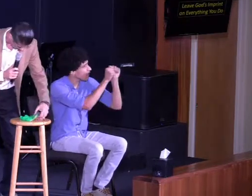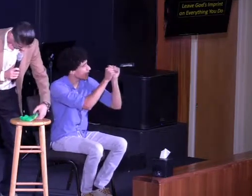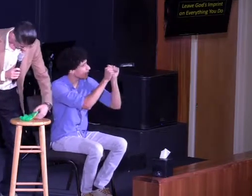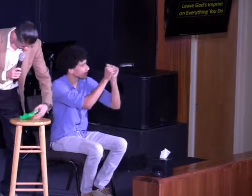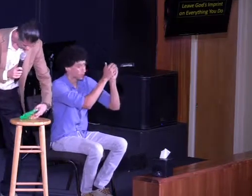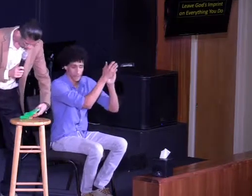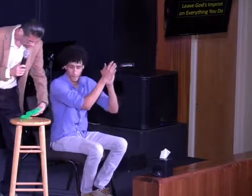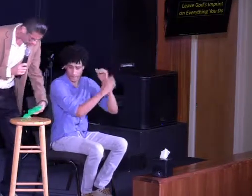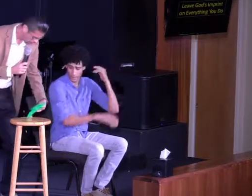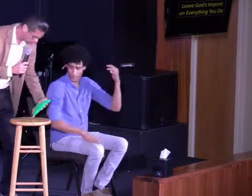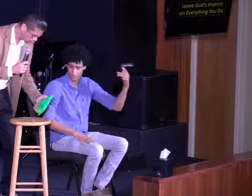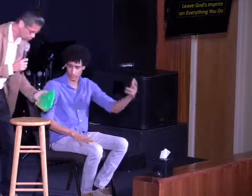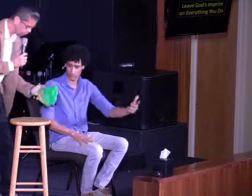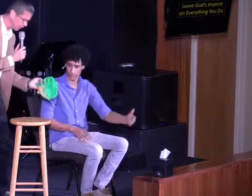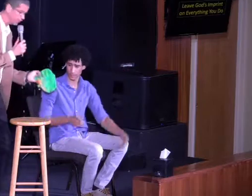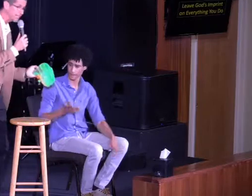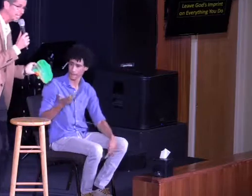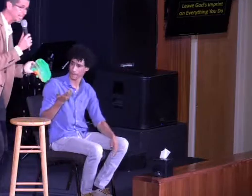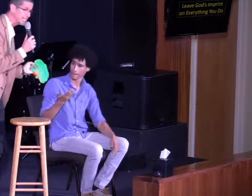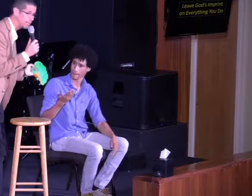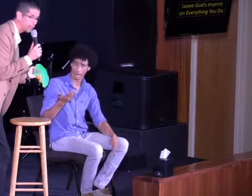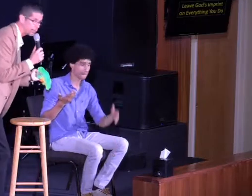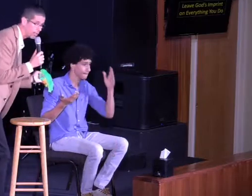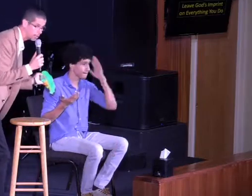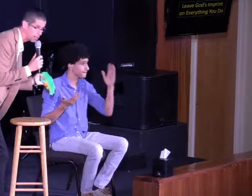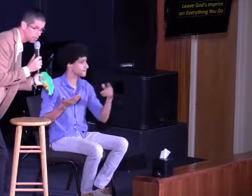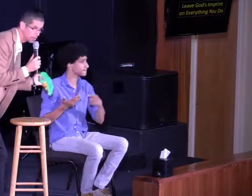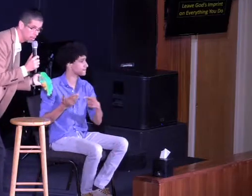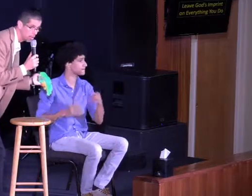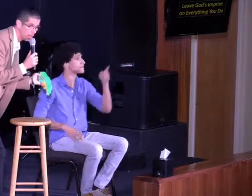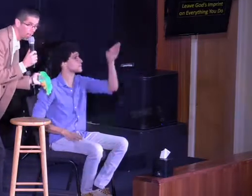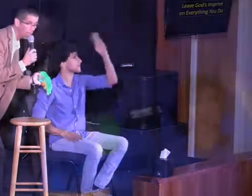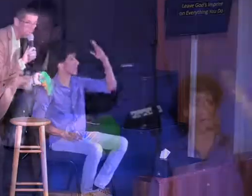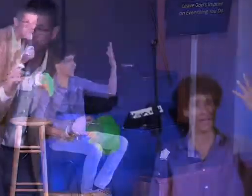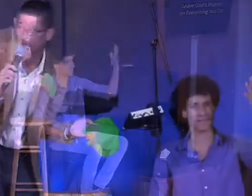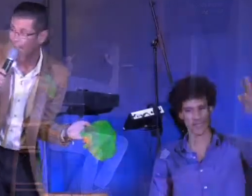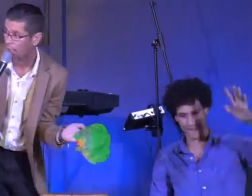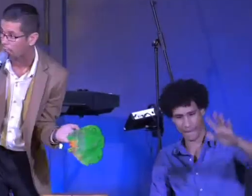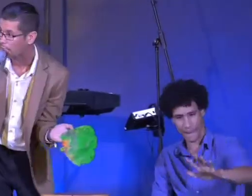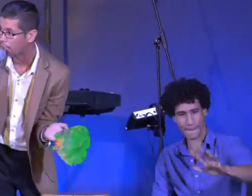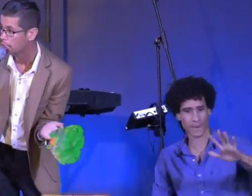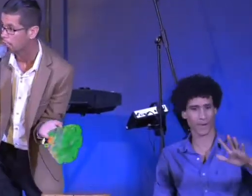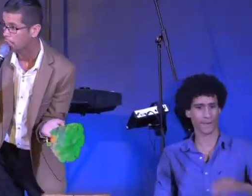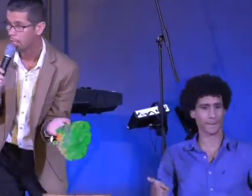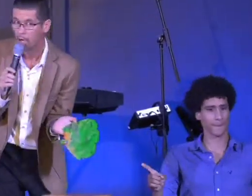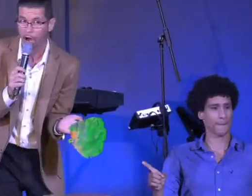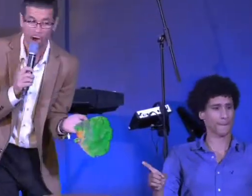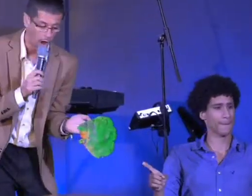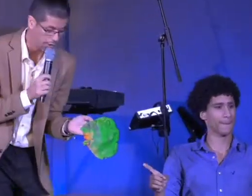eventually you'll leave the imprint of God